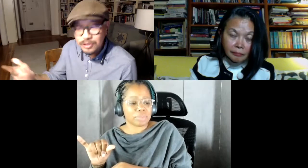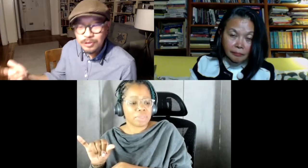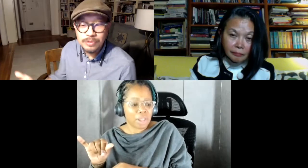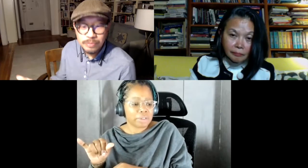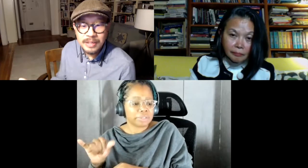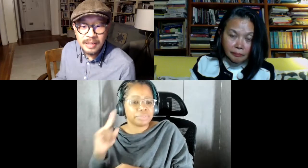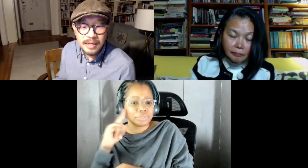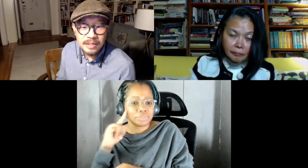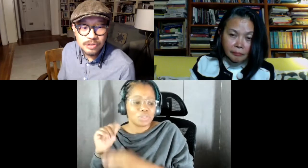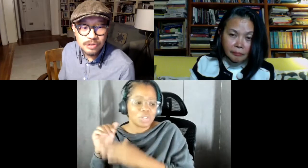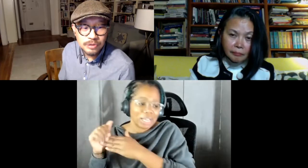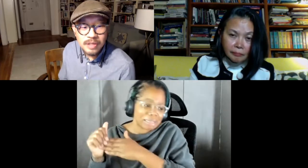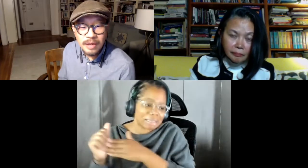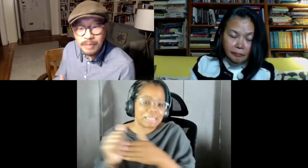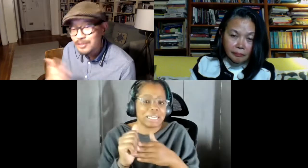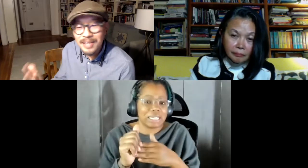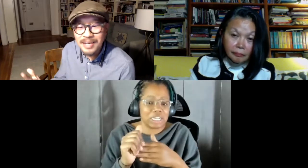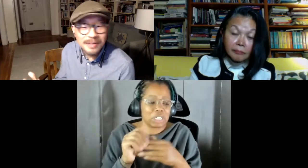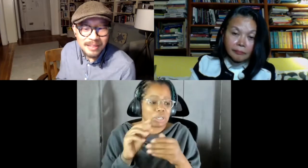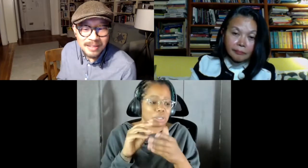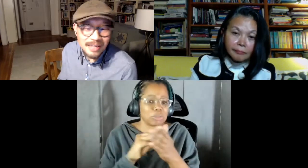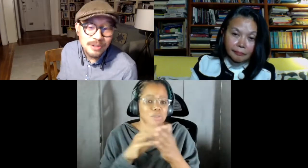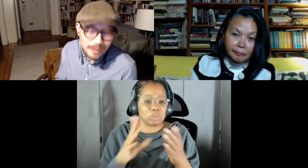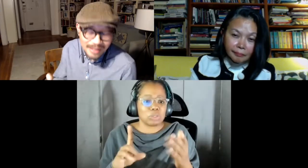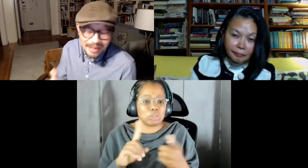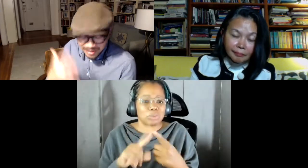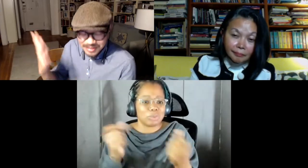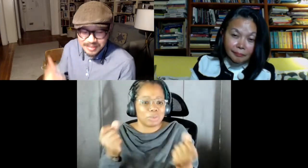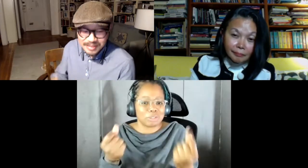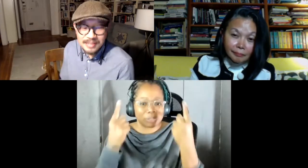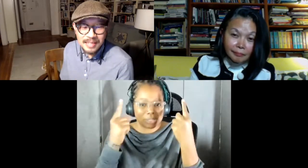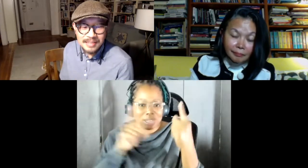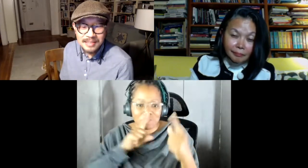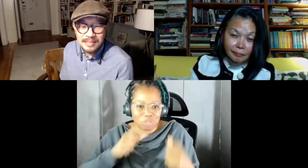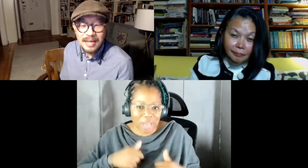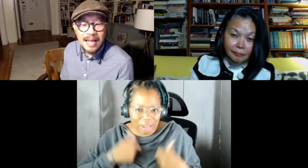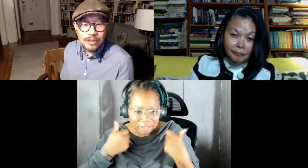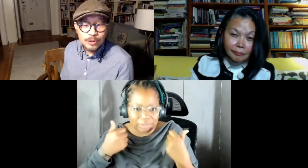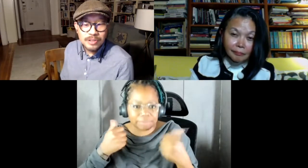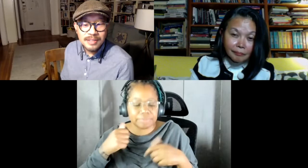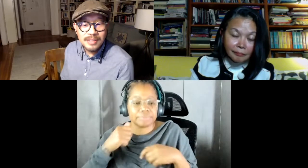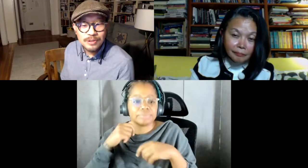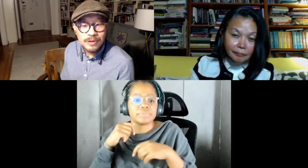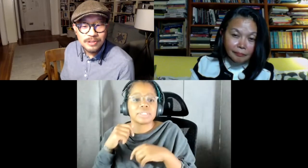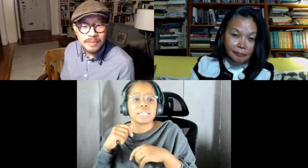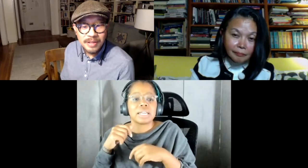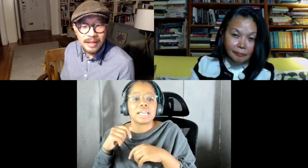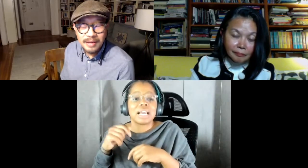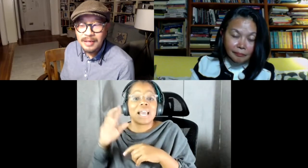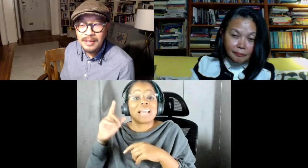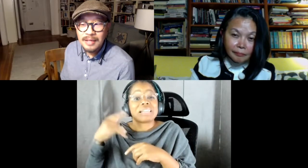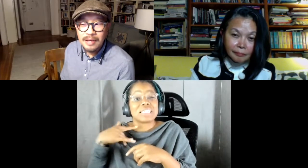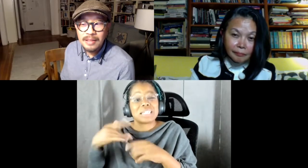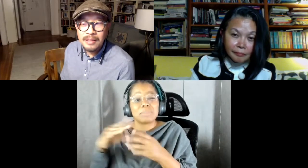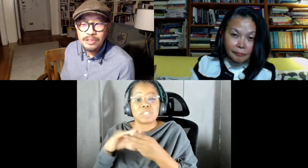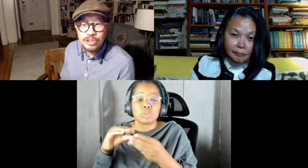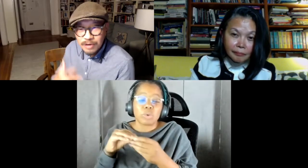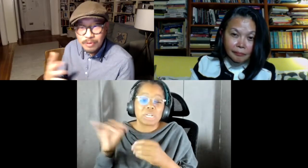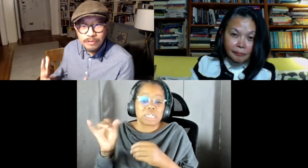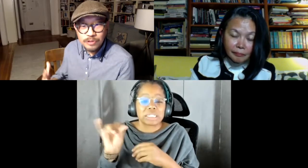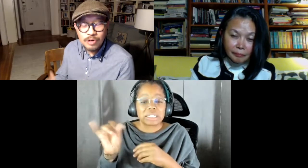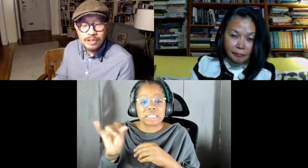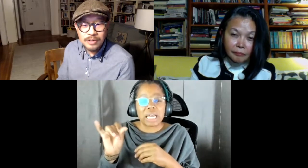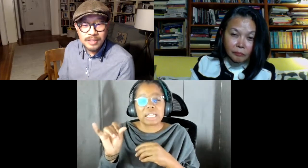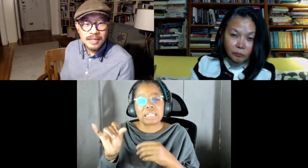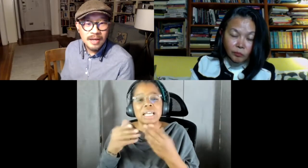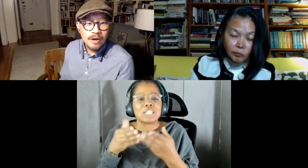lead a student really into some understanding about the nature of reality, at least as Zen sees it. And usually these stories are something like, the